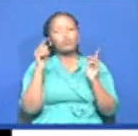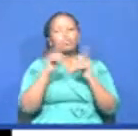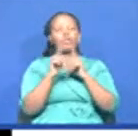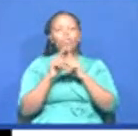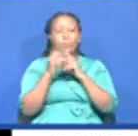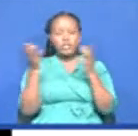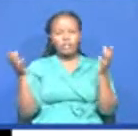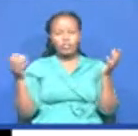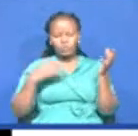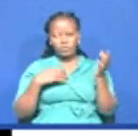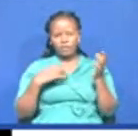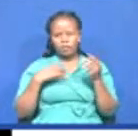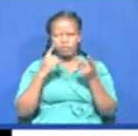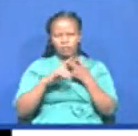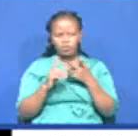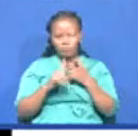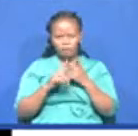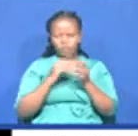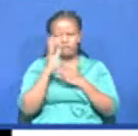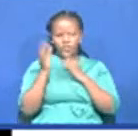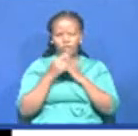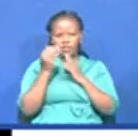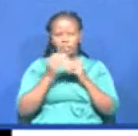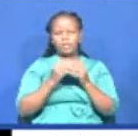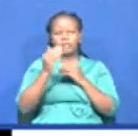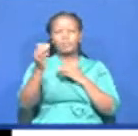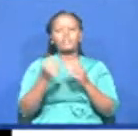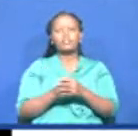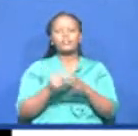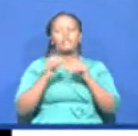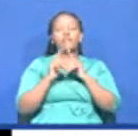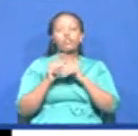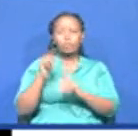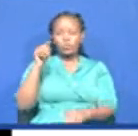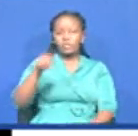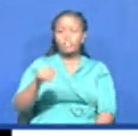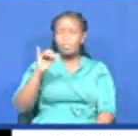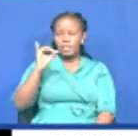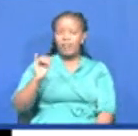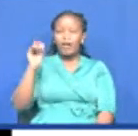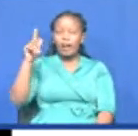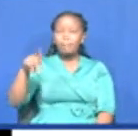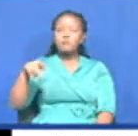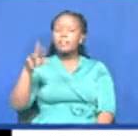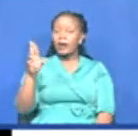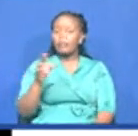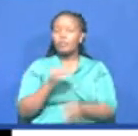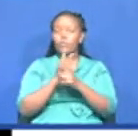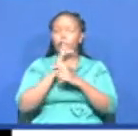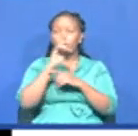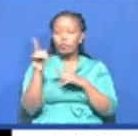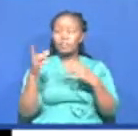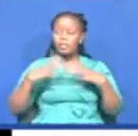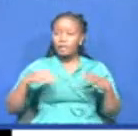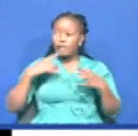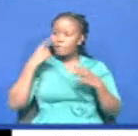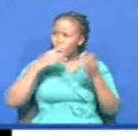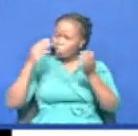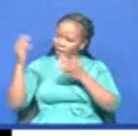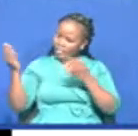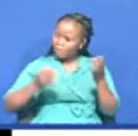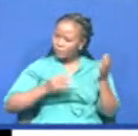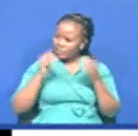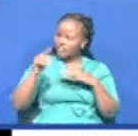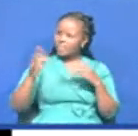even unrecorded goods. And this particular IPR is going to ensure that those who are importing these particular products